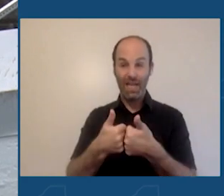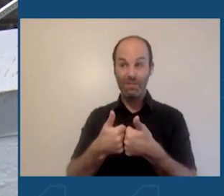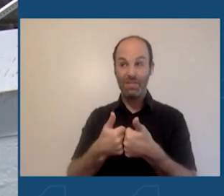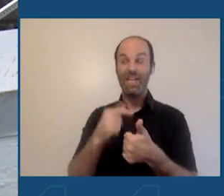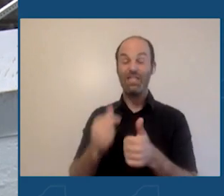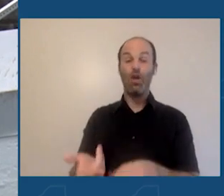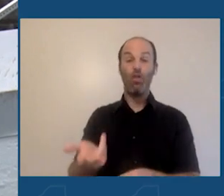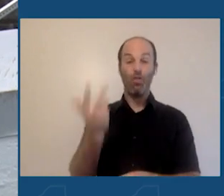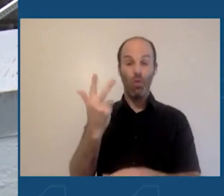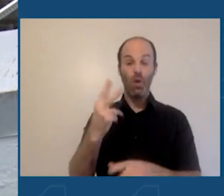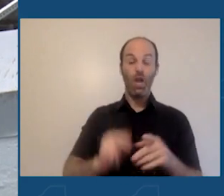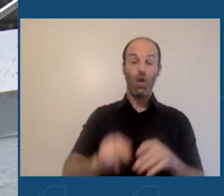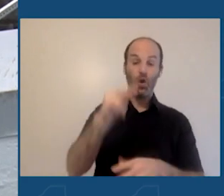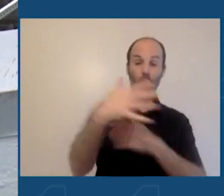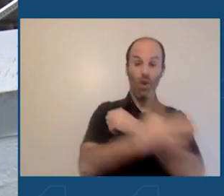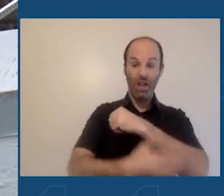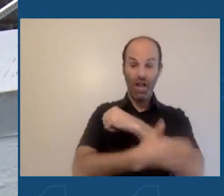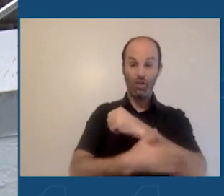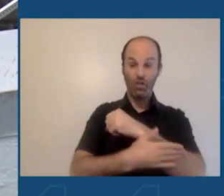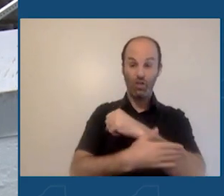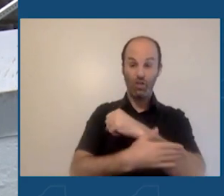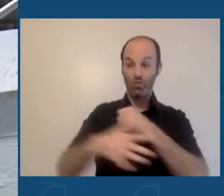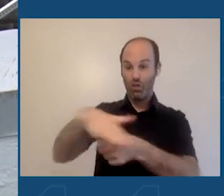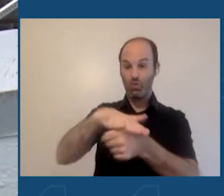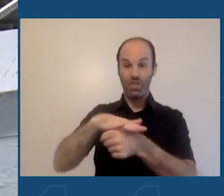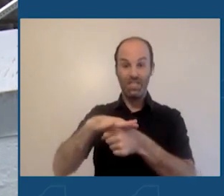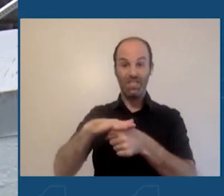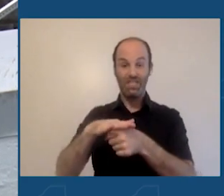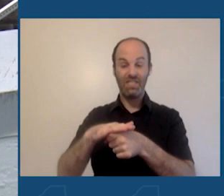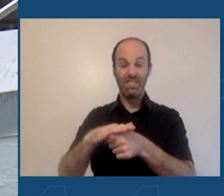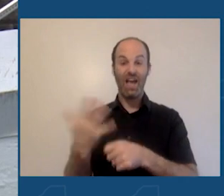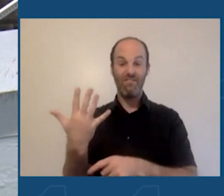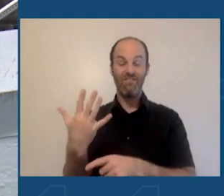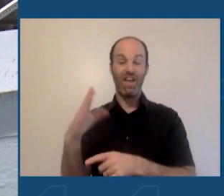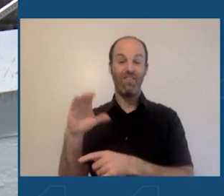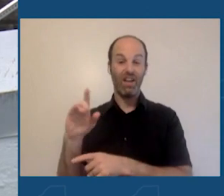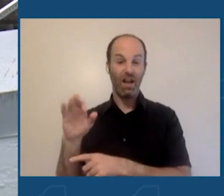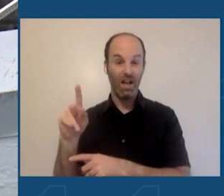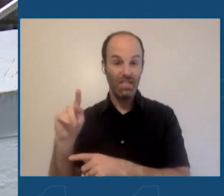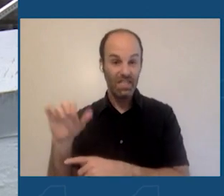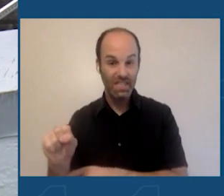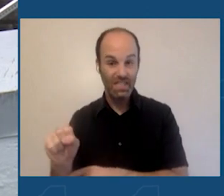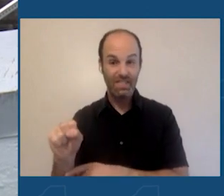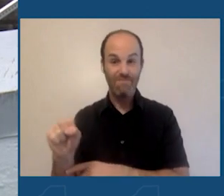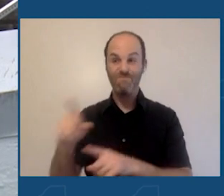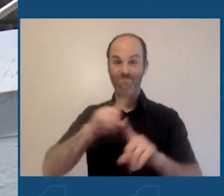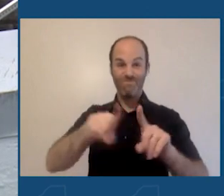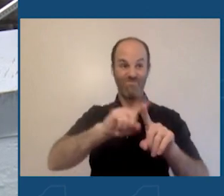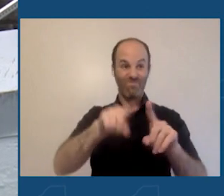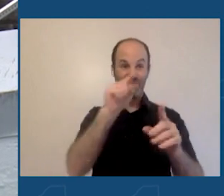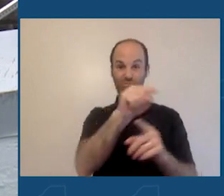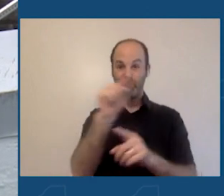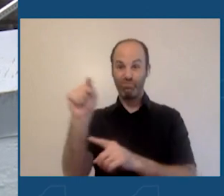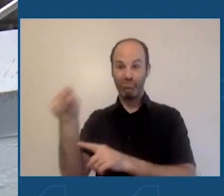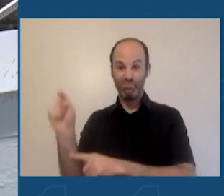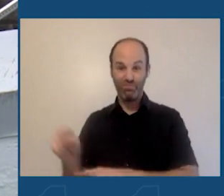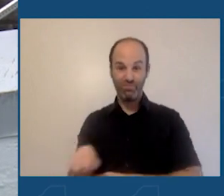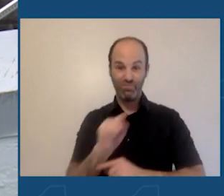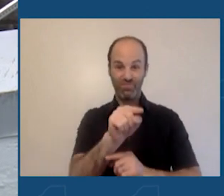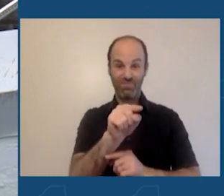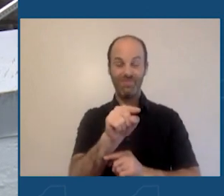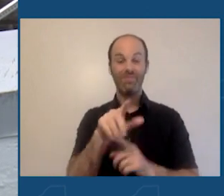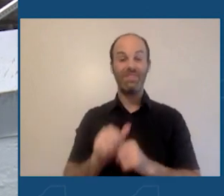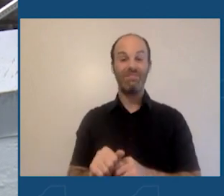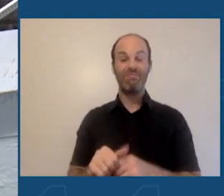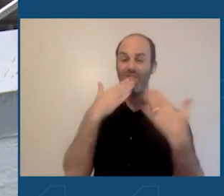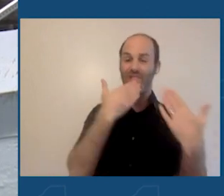5 communities, including Canton, North Creek, Potsdam, Saranac Lake, and Wilmington. Thank you to each of these